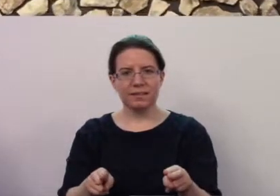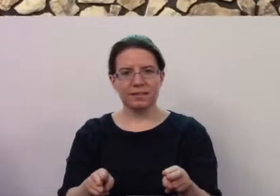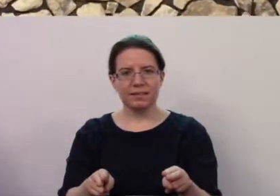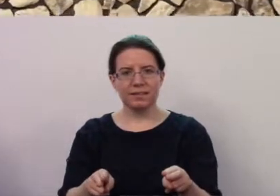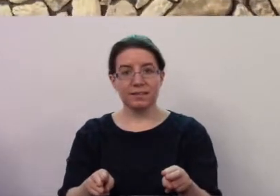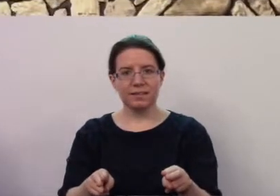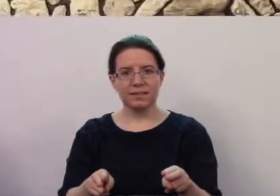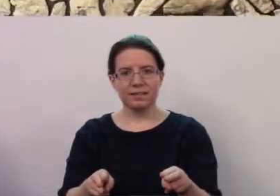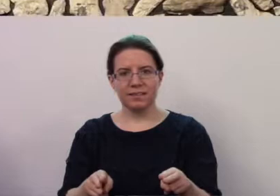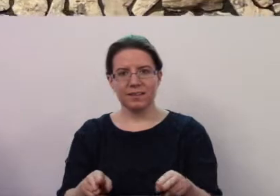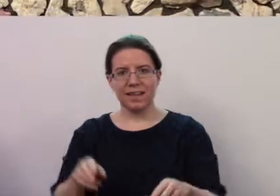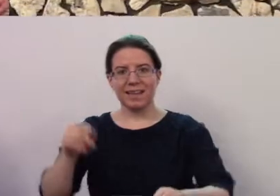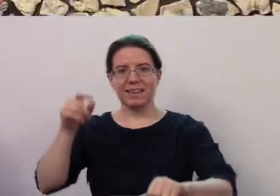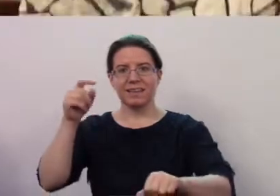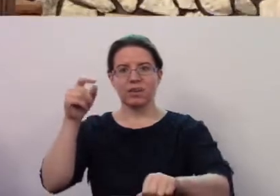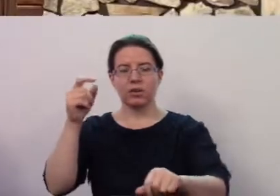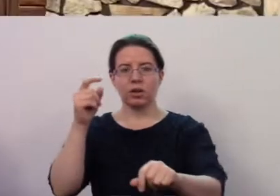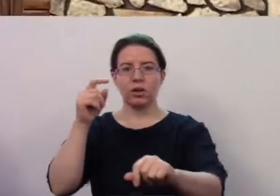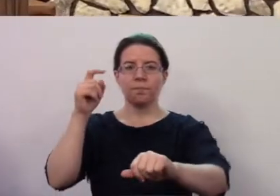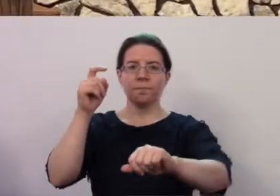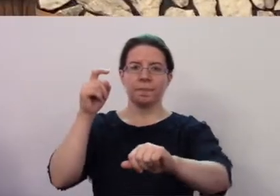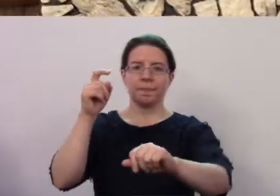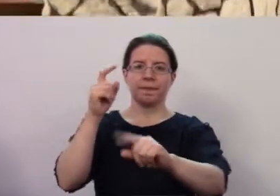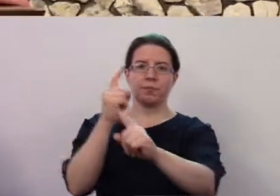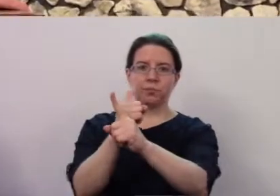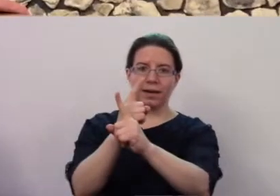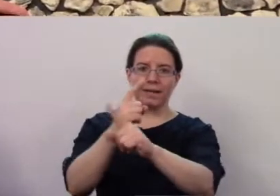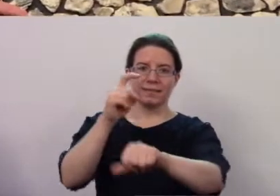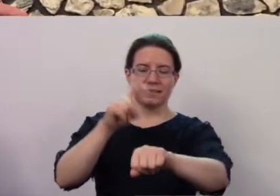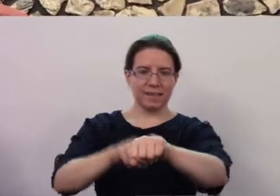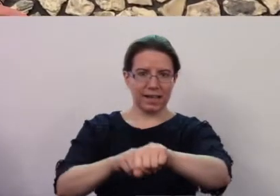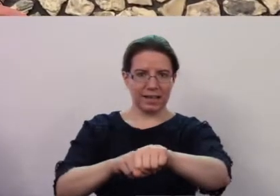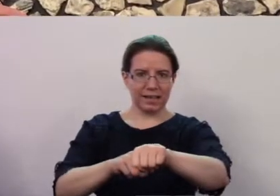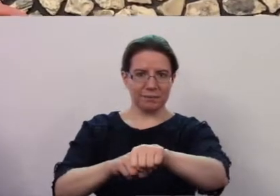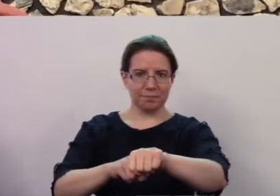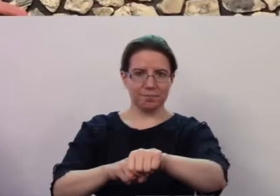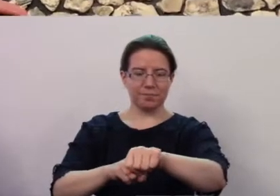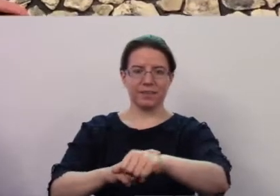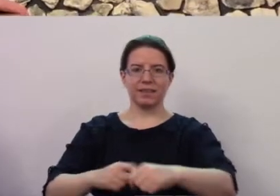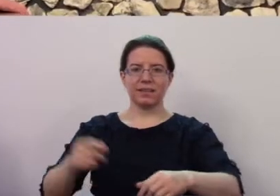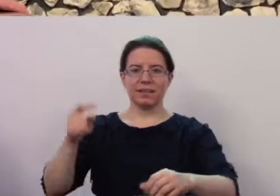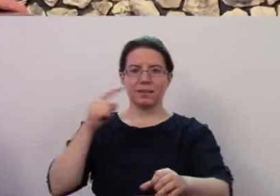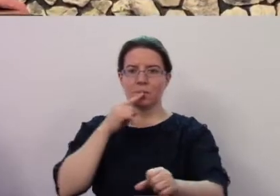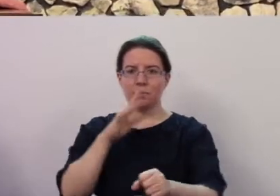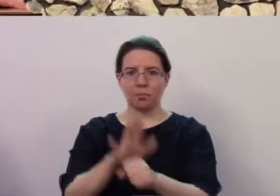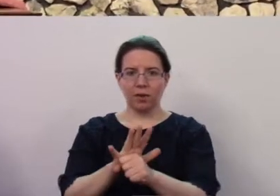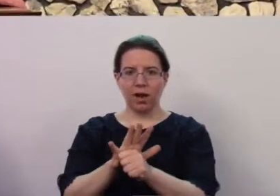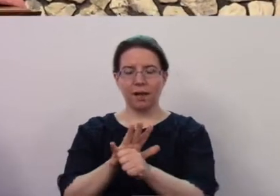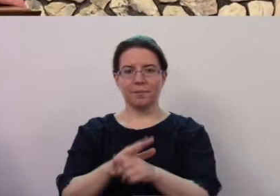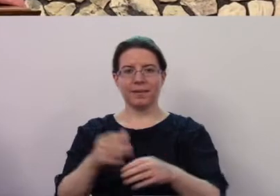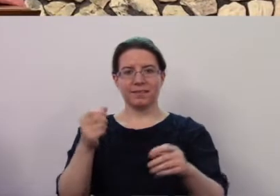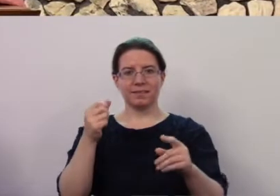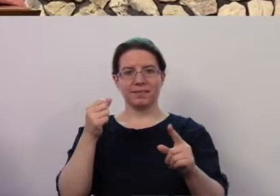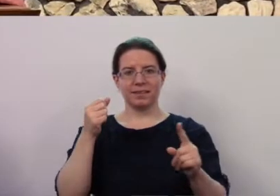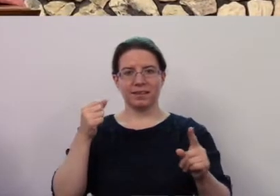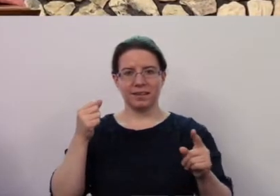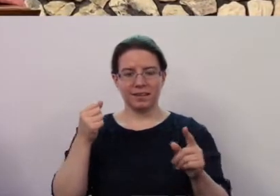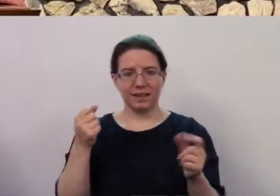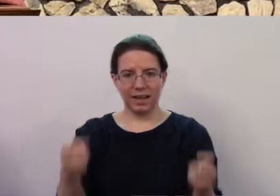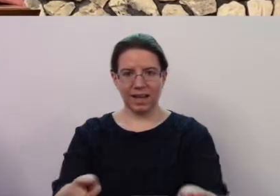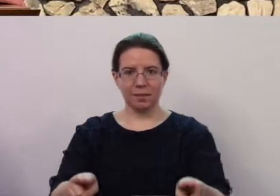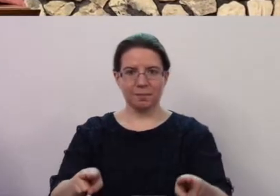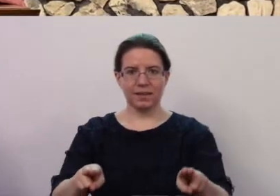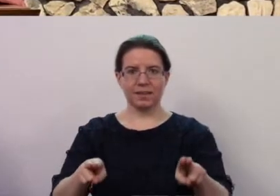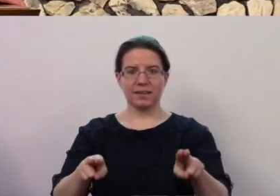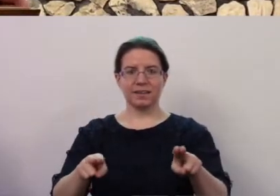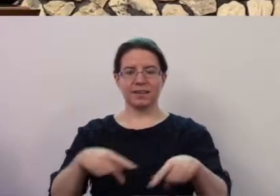that, at the right time, the right moment, the promise came. Yes. In Acts